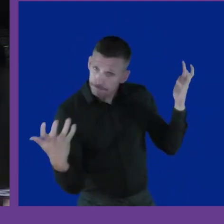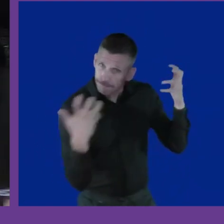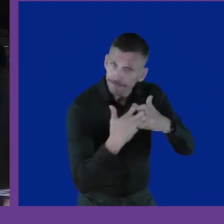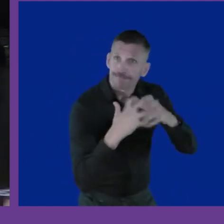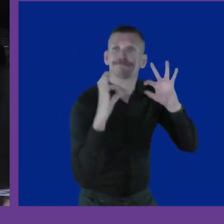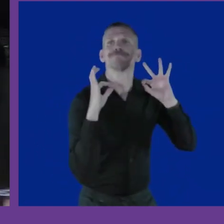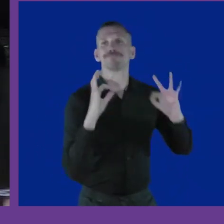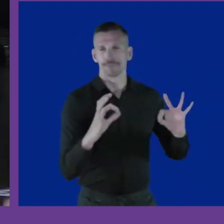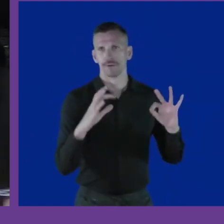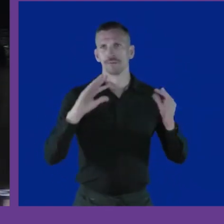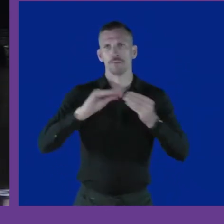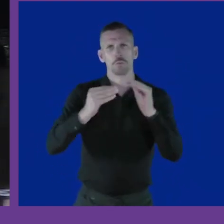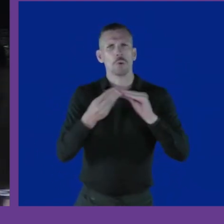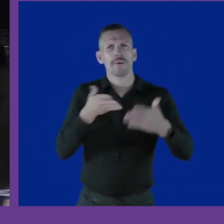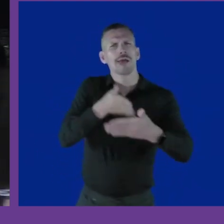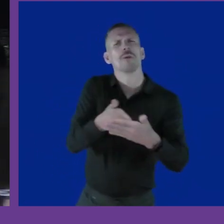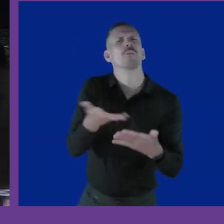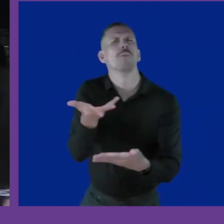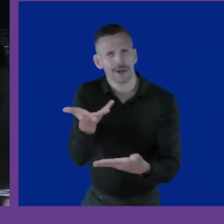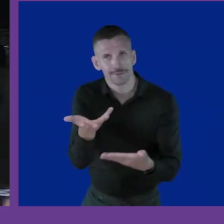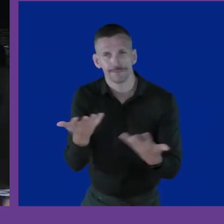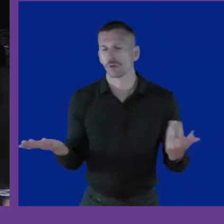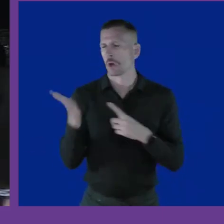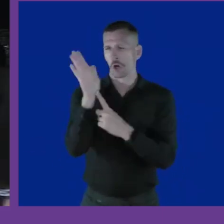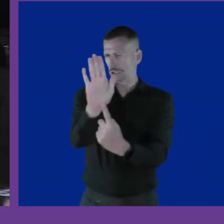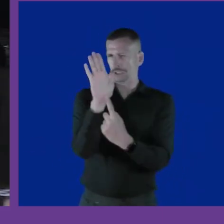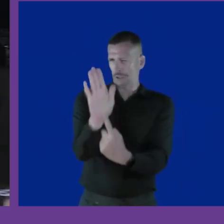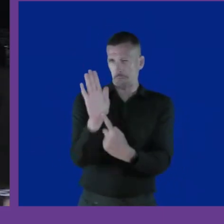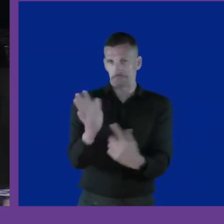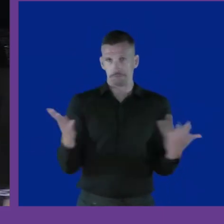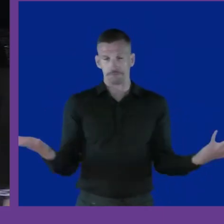the problem? Is that, for example, in payment terminal situation,